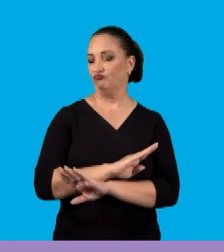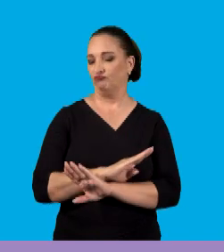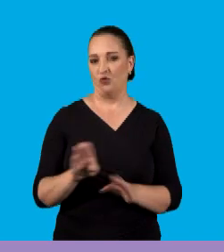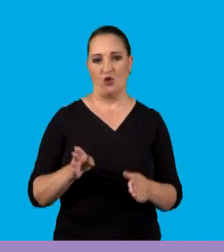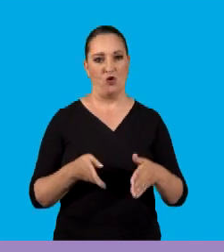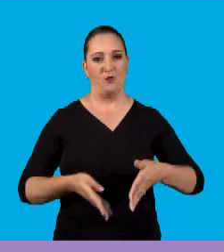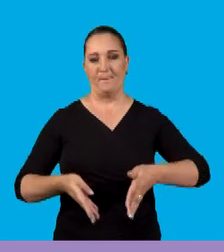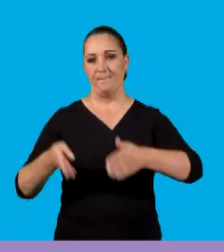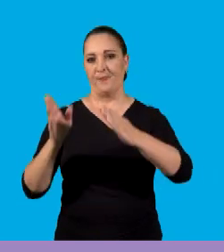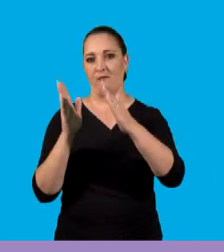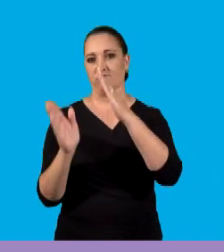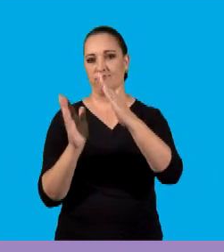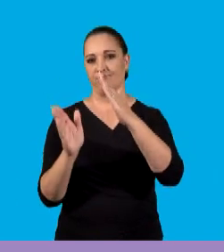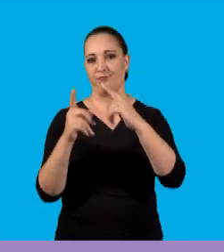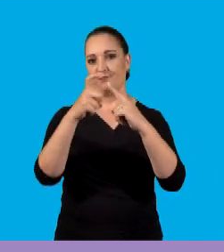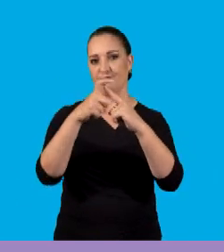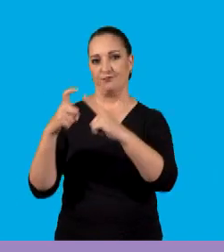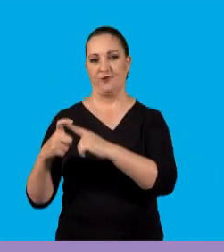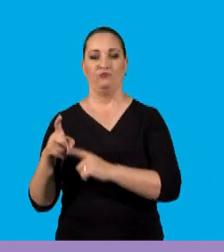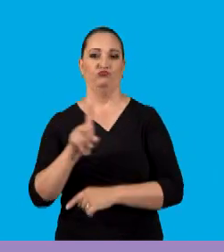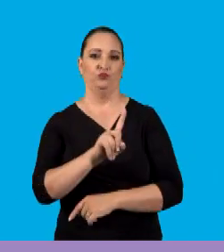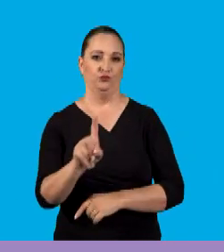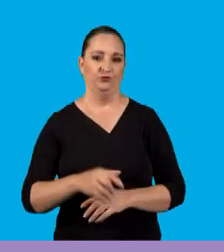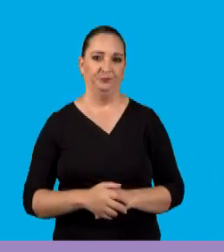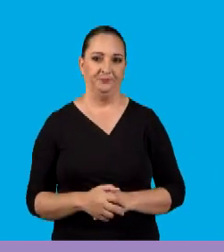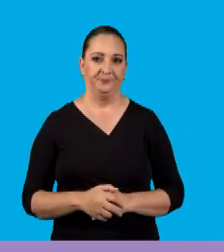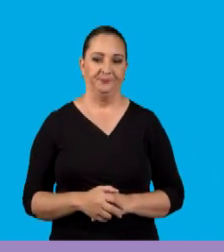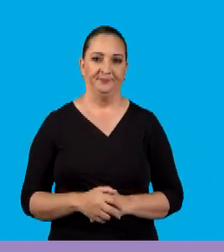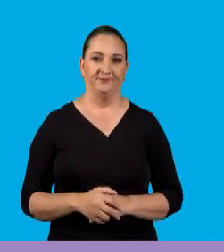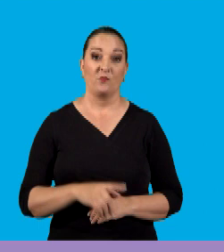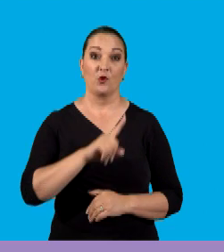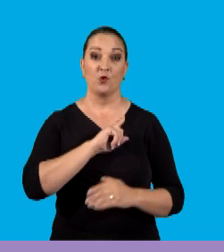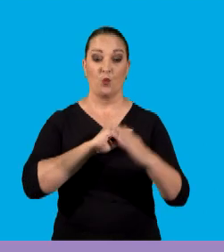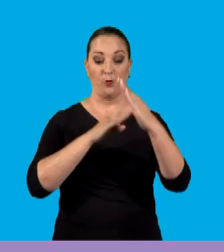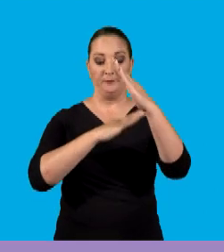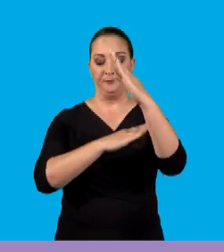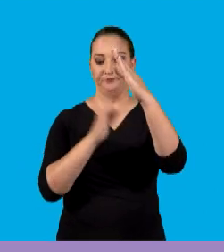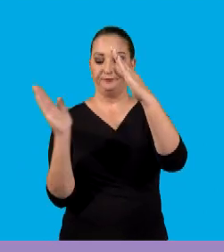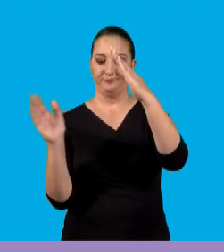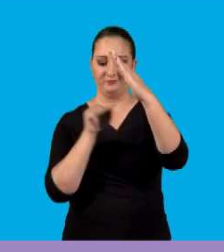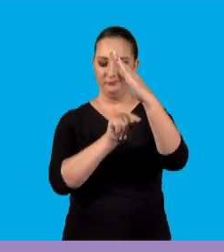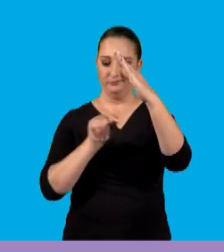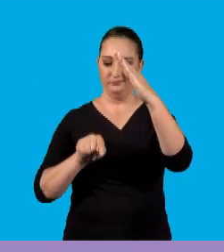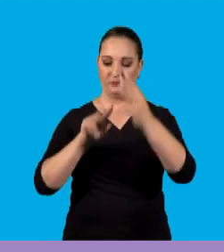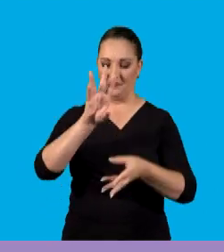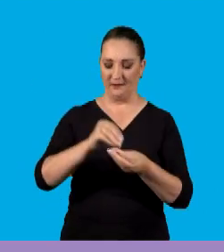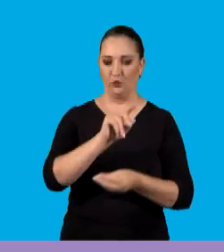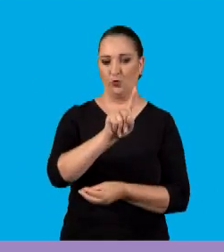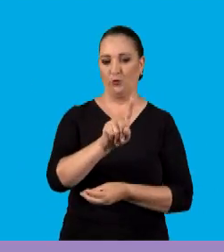parallel to CD, because the co-interior angles do not add up